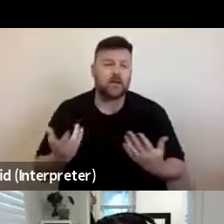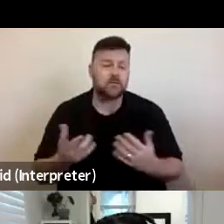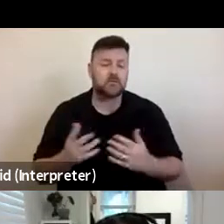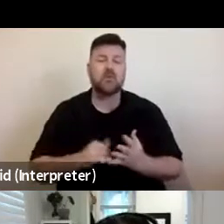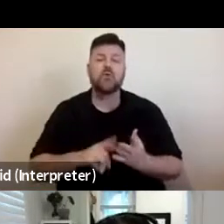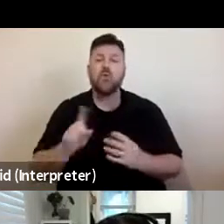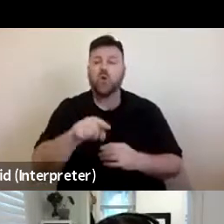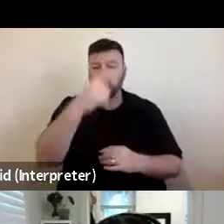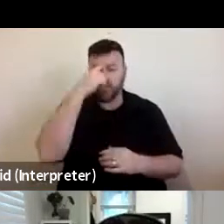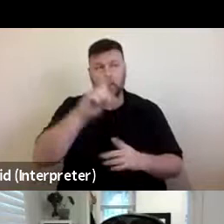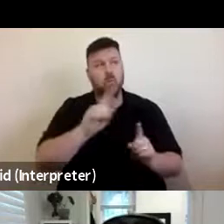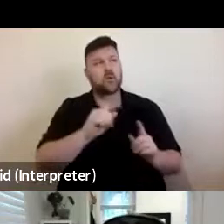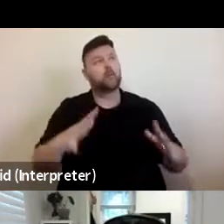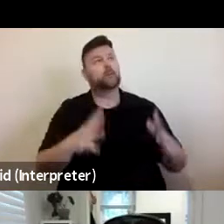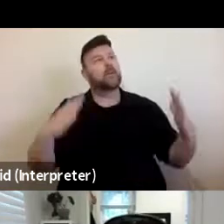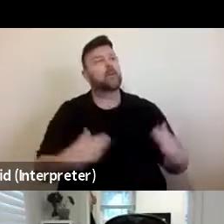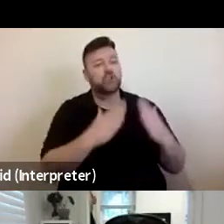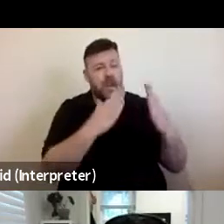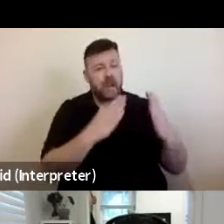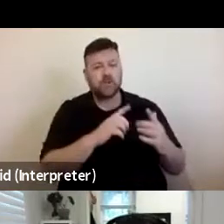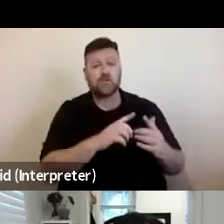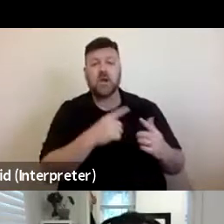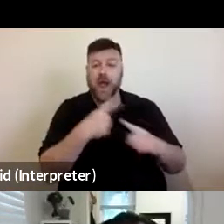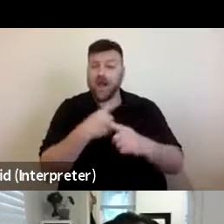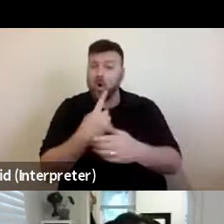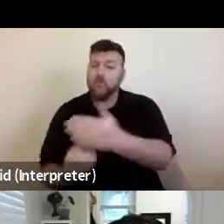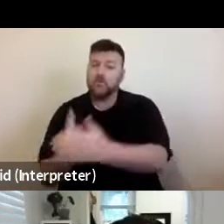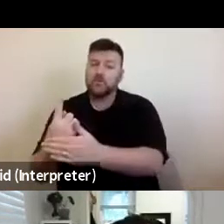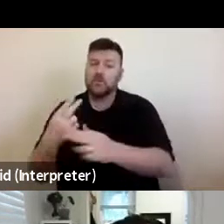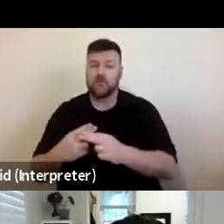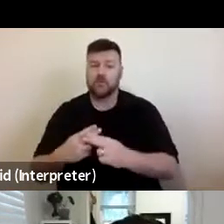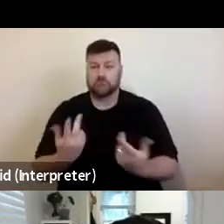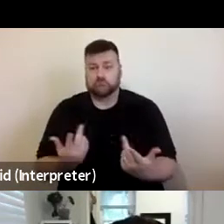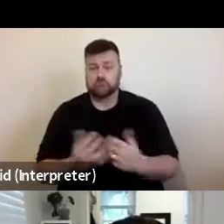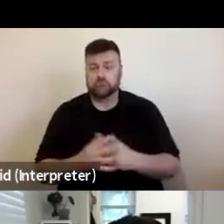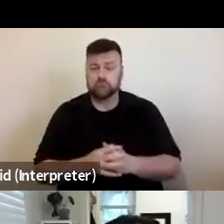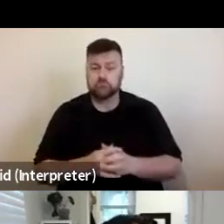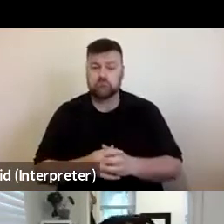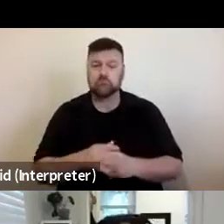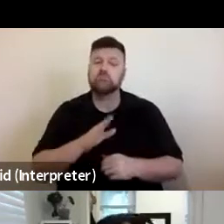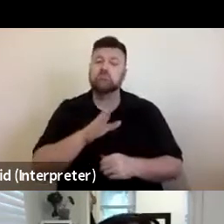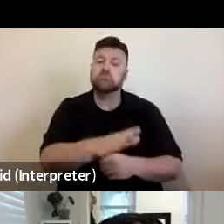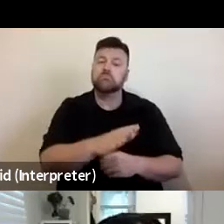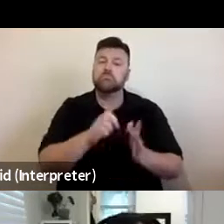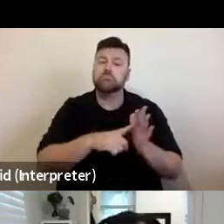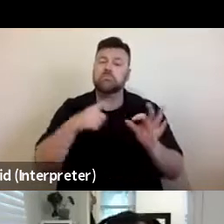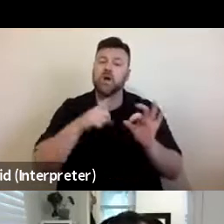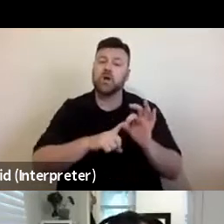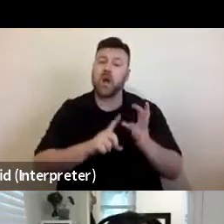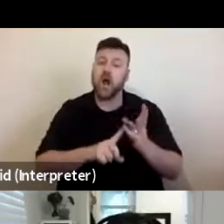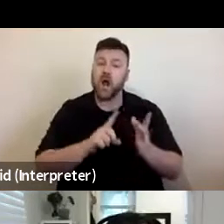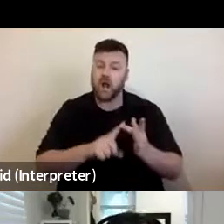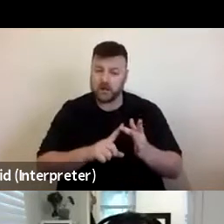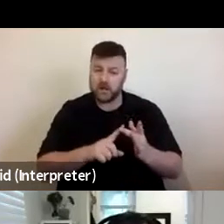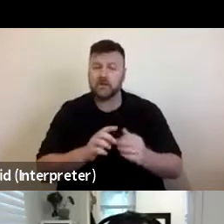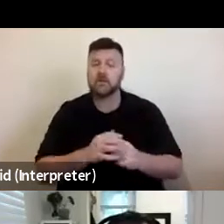not just the greatest challenge at the moment, but also the greatest opportunity? I think one of the challenges, and I did a bit of, John, I probably saw on